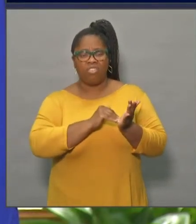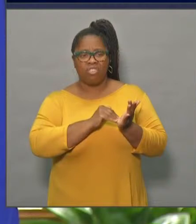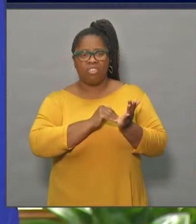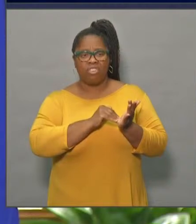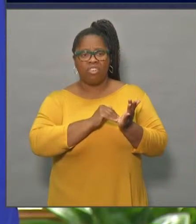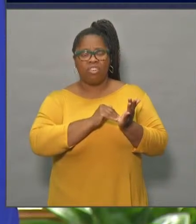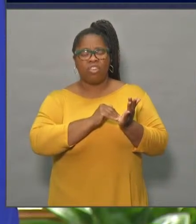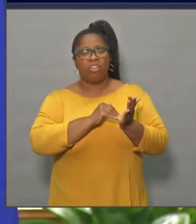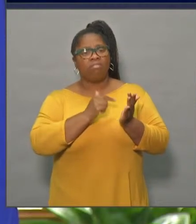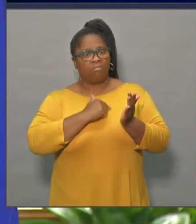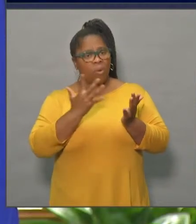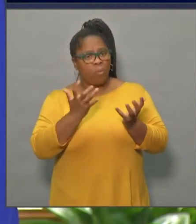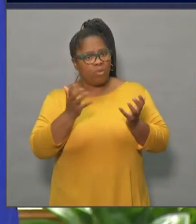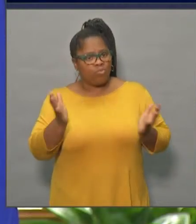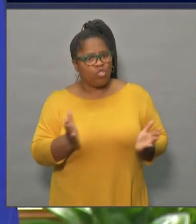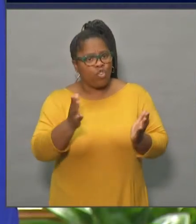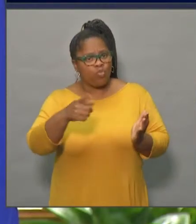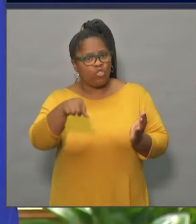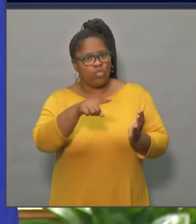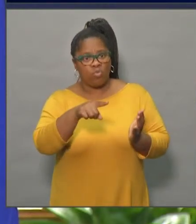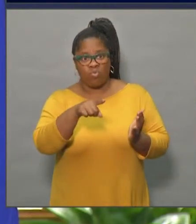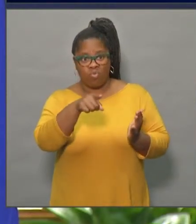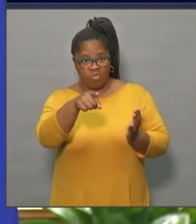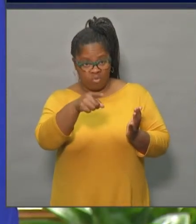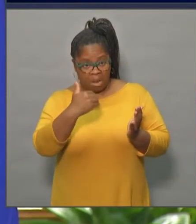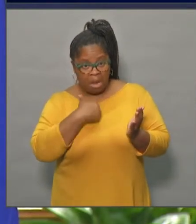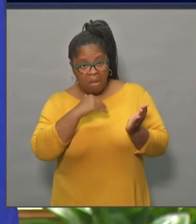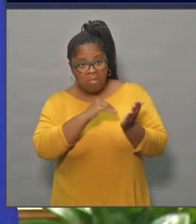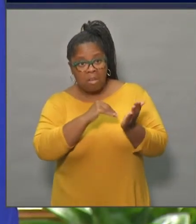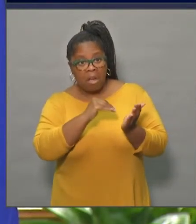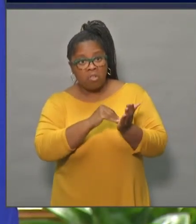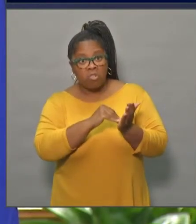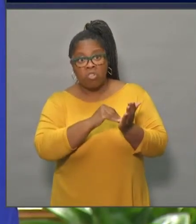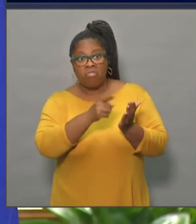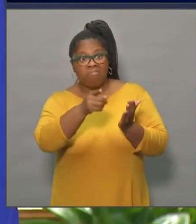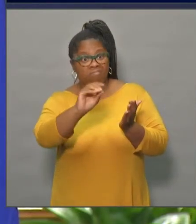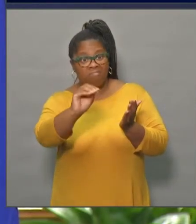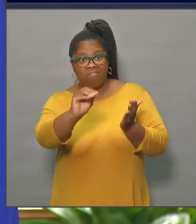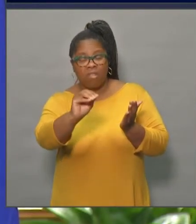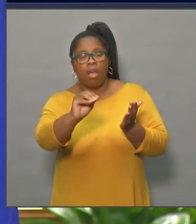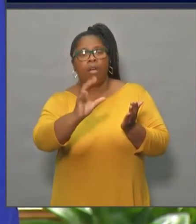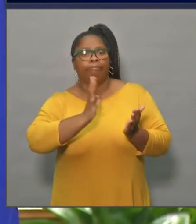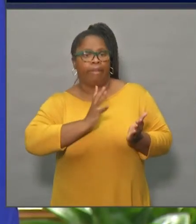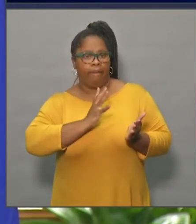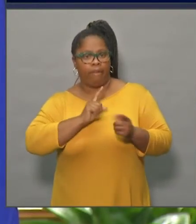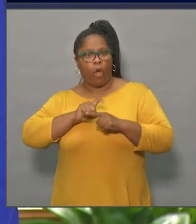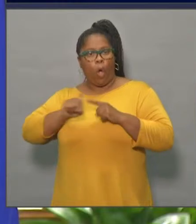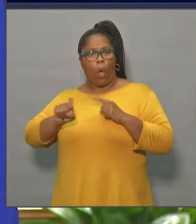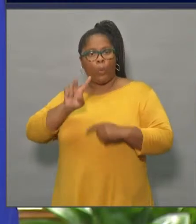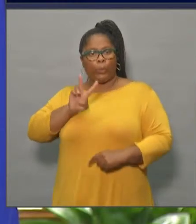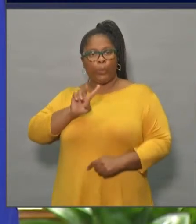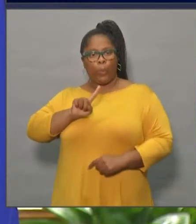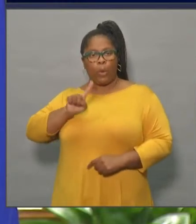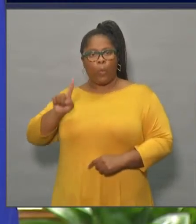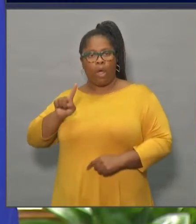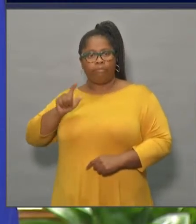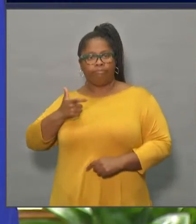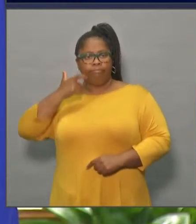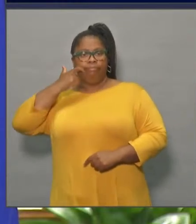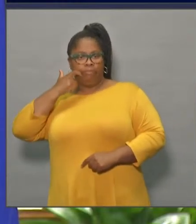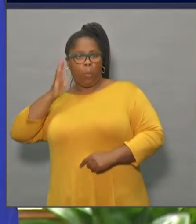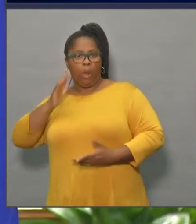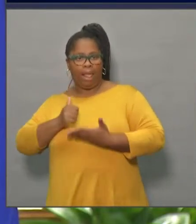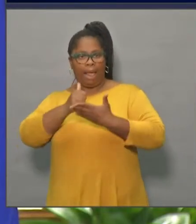sure that they have a provider and can call 211 if they don't, to get connected to a